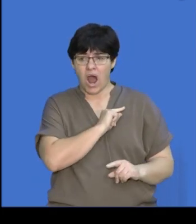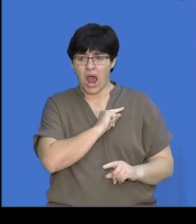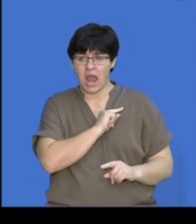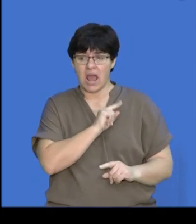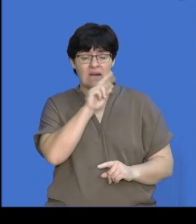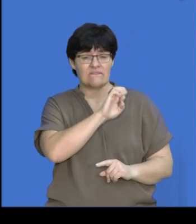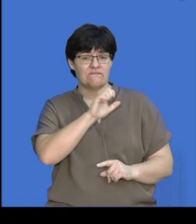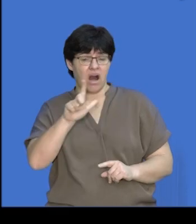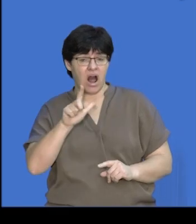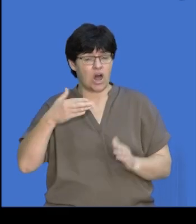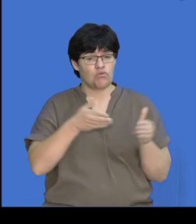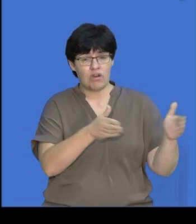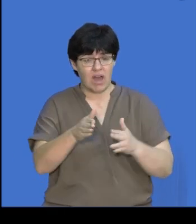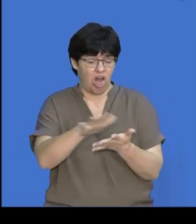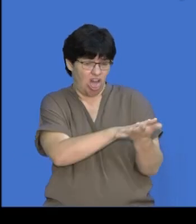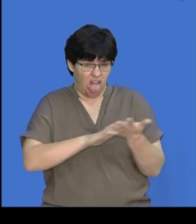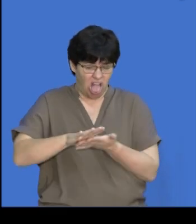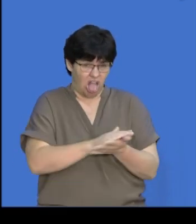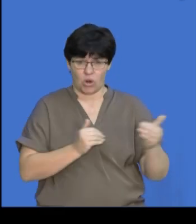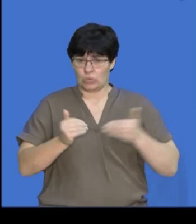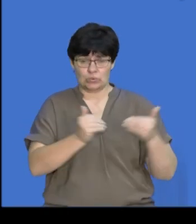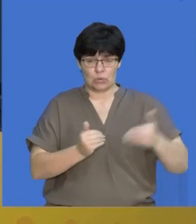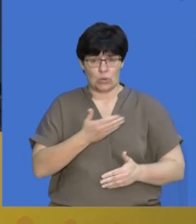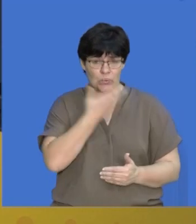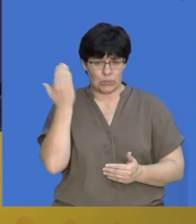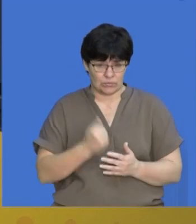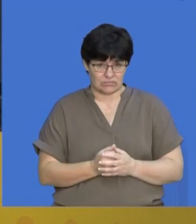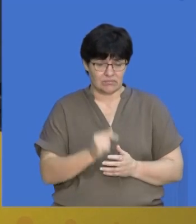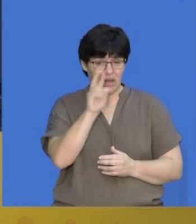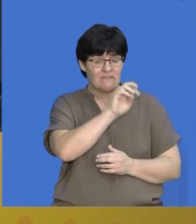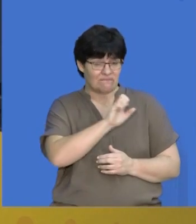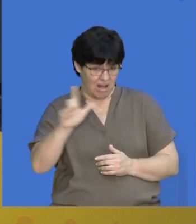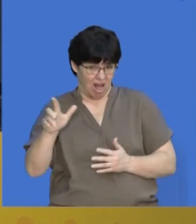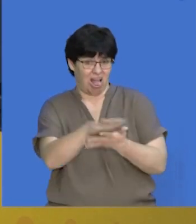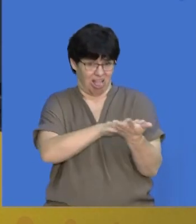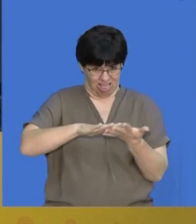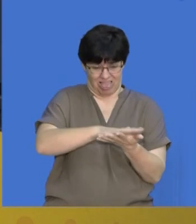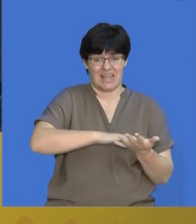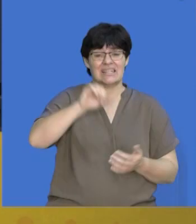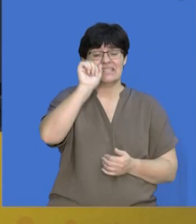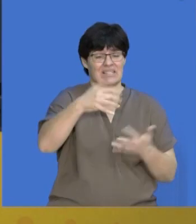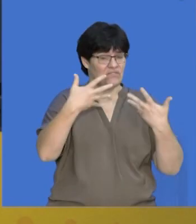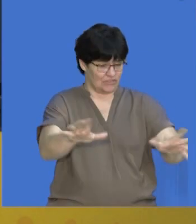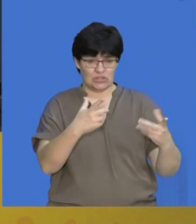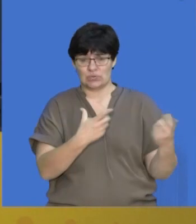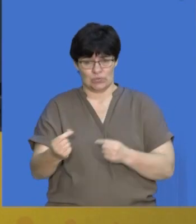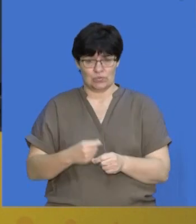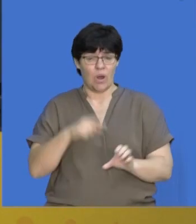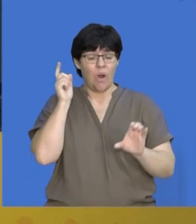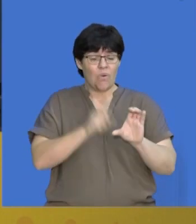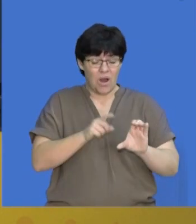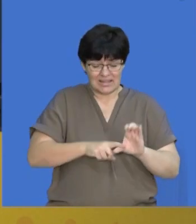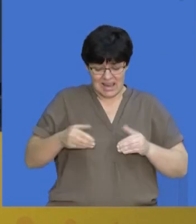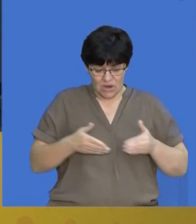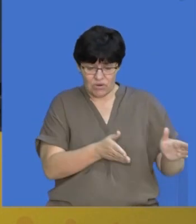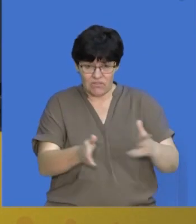River is not controlled. The Vaal River is polluted. Yes, we've done that. The quality of the